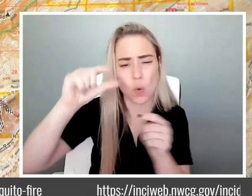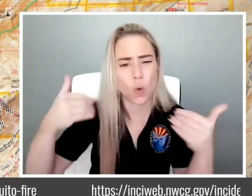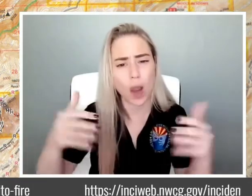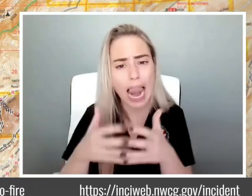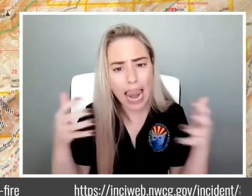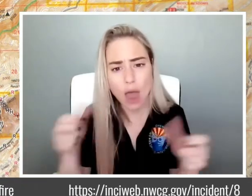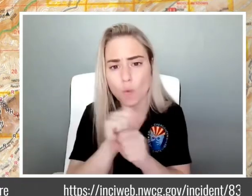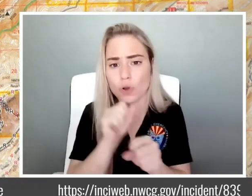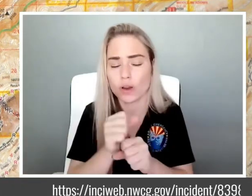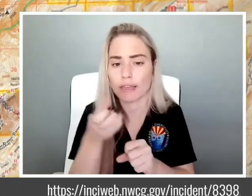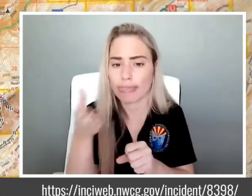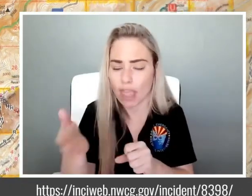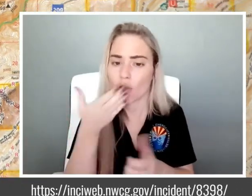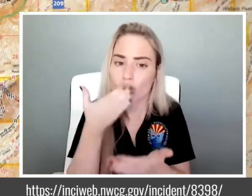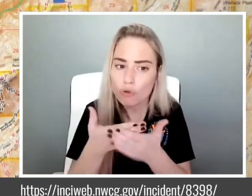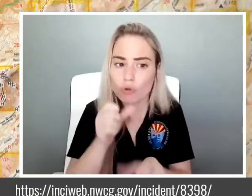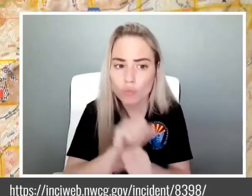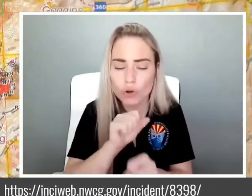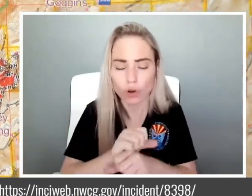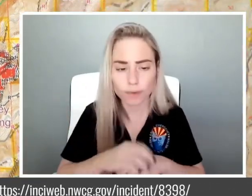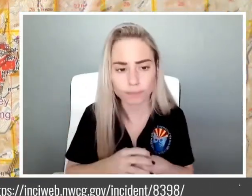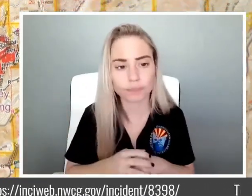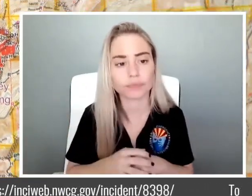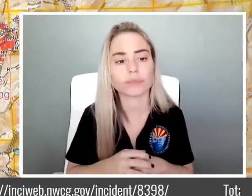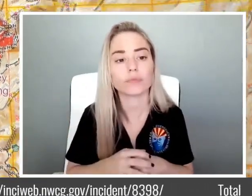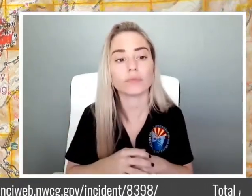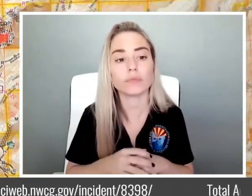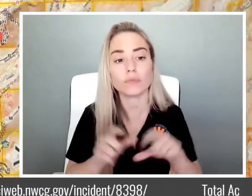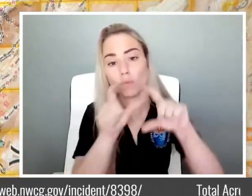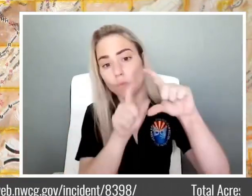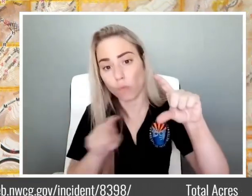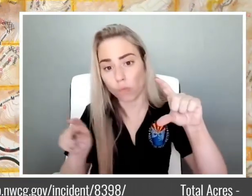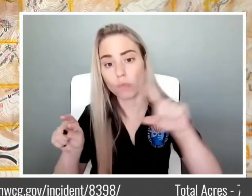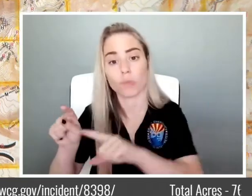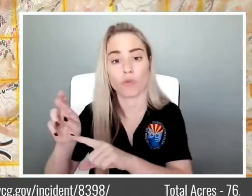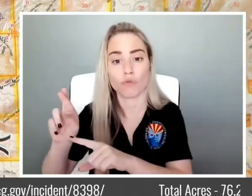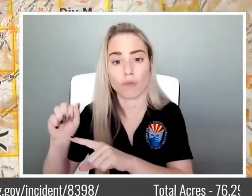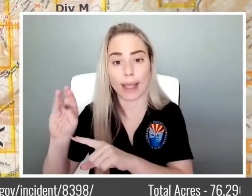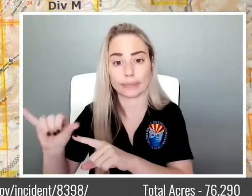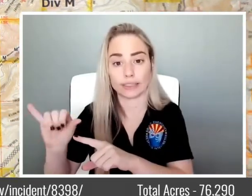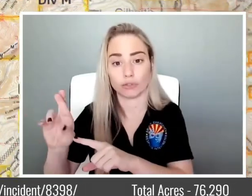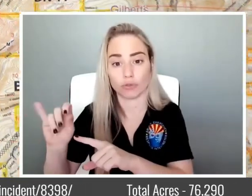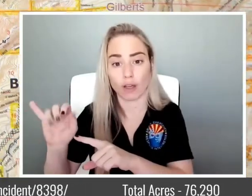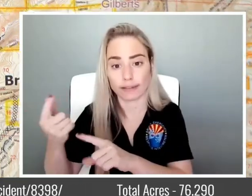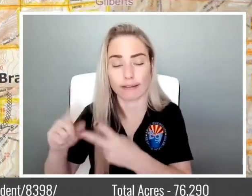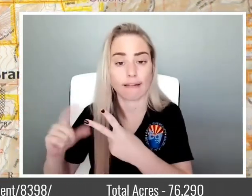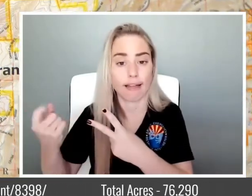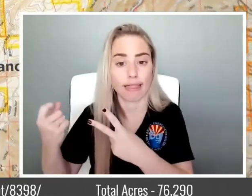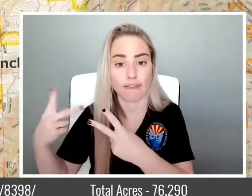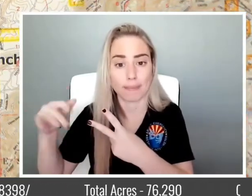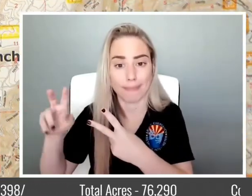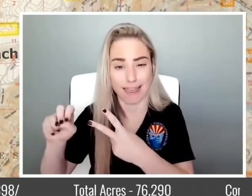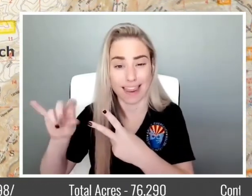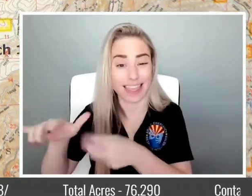was done by people in there. And then coming down across the Middle Fork out towards Ramsey Crossings and the 11 Pine Road, same